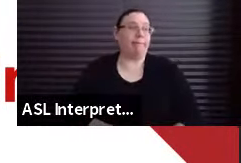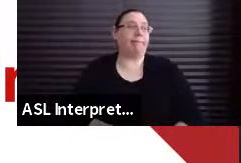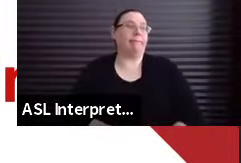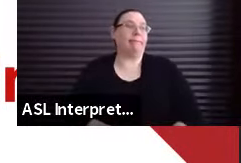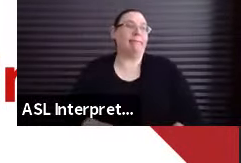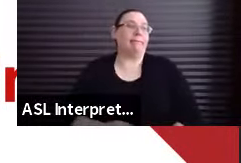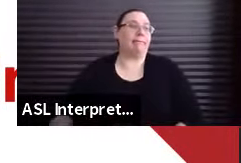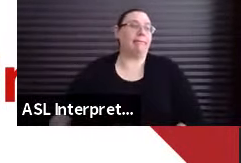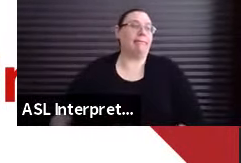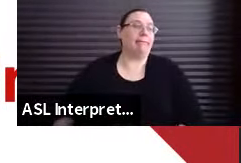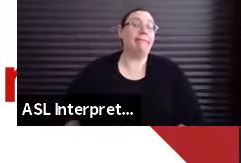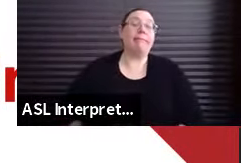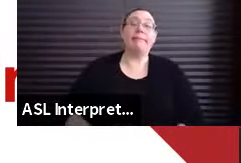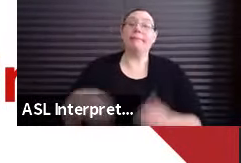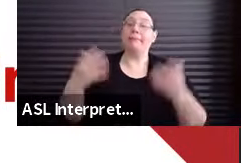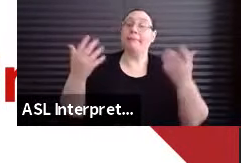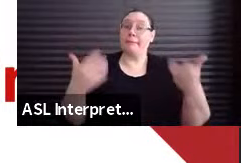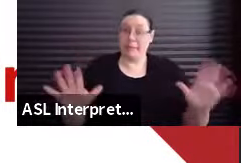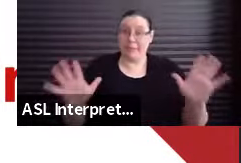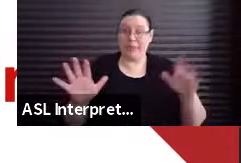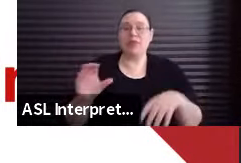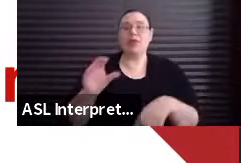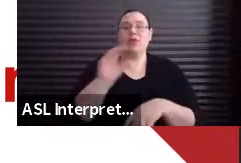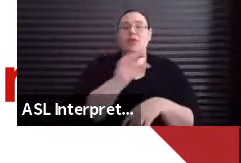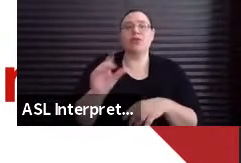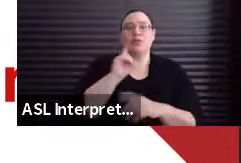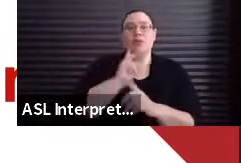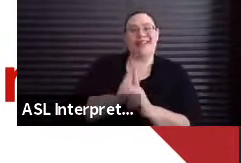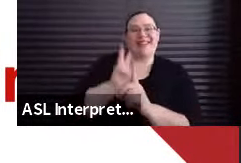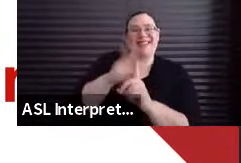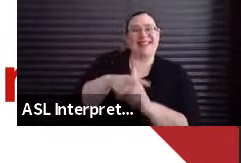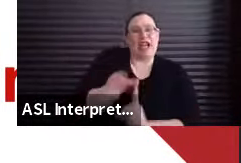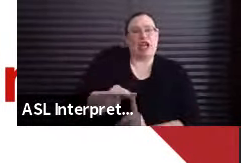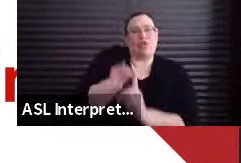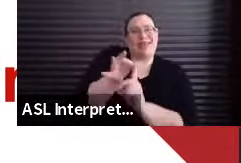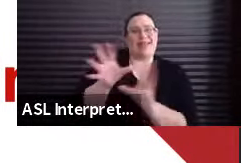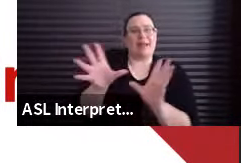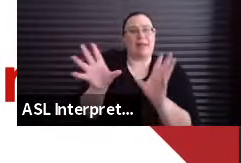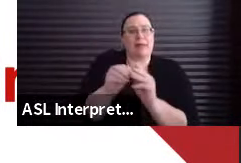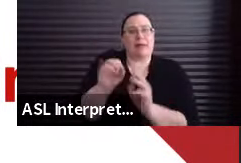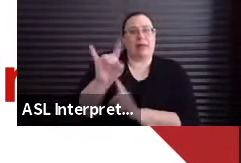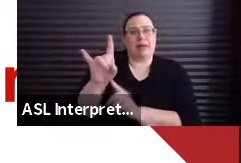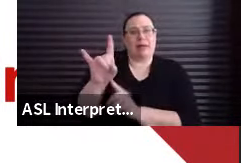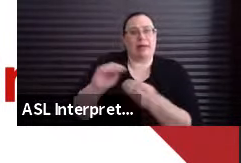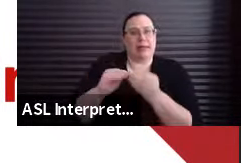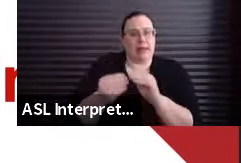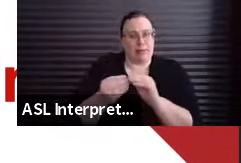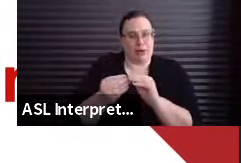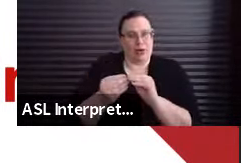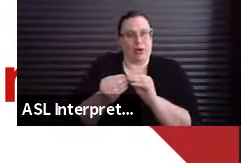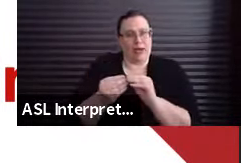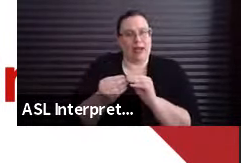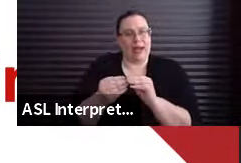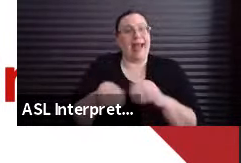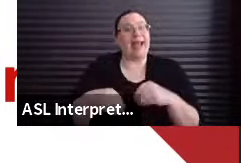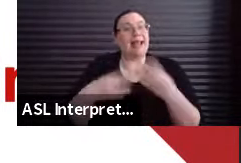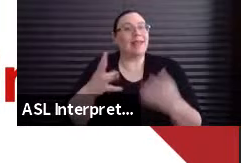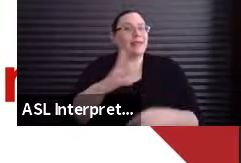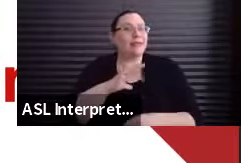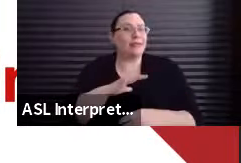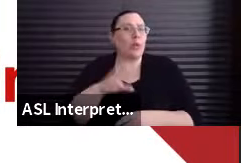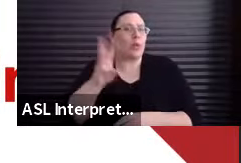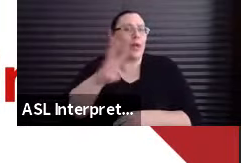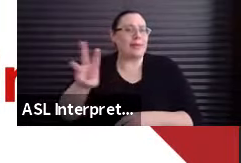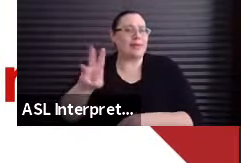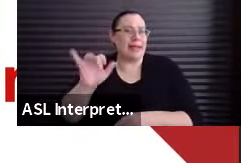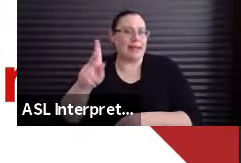When that happens, Zoom assigns a unique meeting ID number and also provides you a convenient website link. And I'll